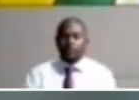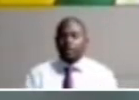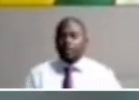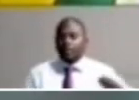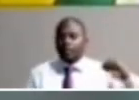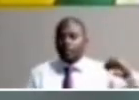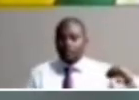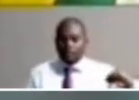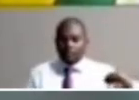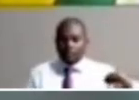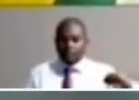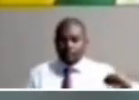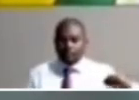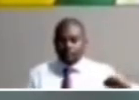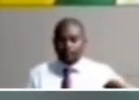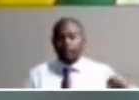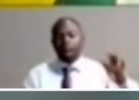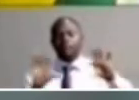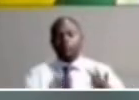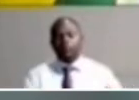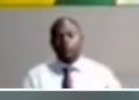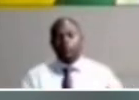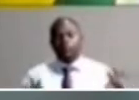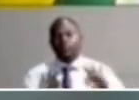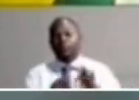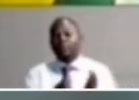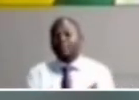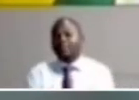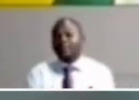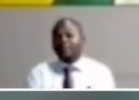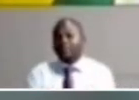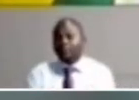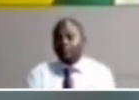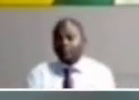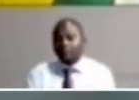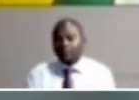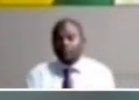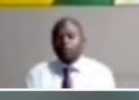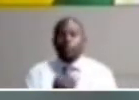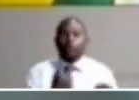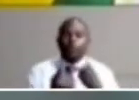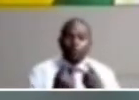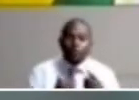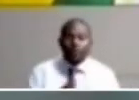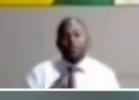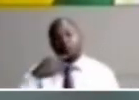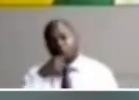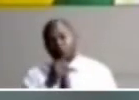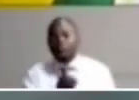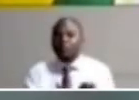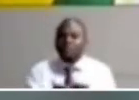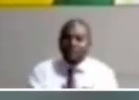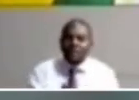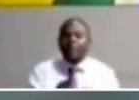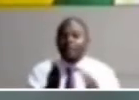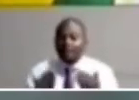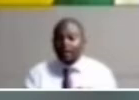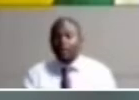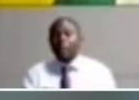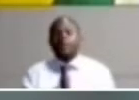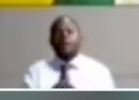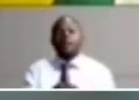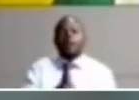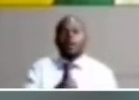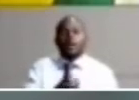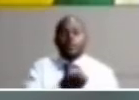Number 9, the essential services are, because we keep talking about the essential services, they are the